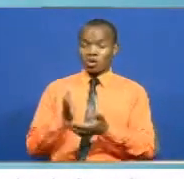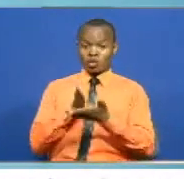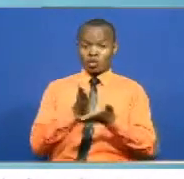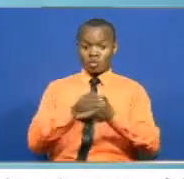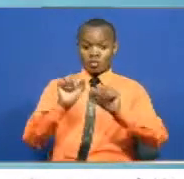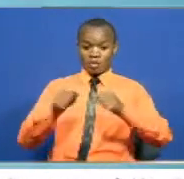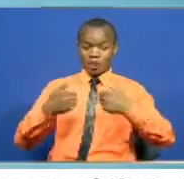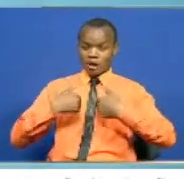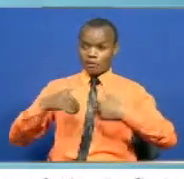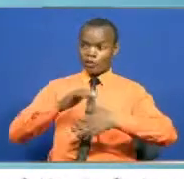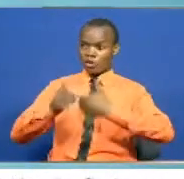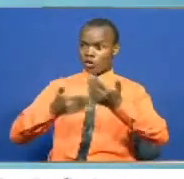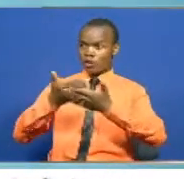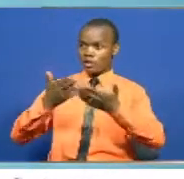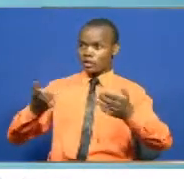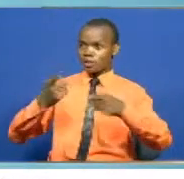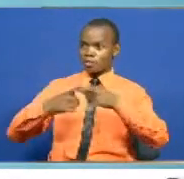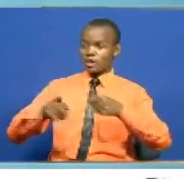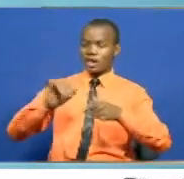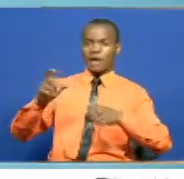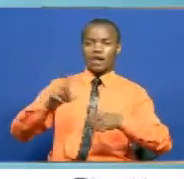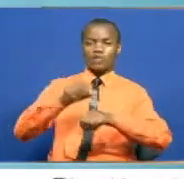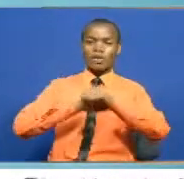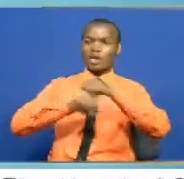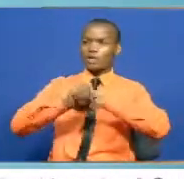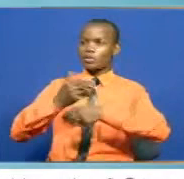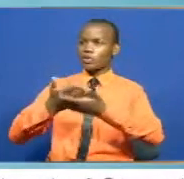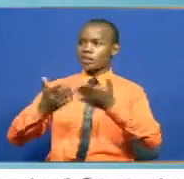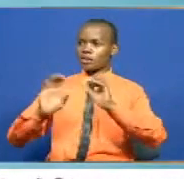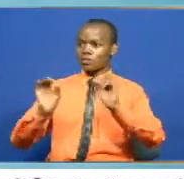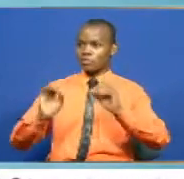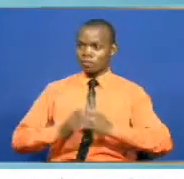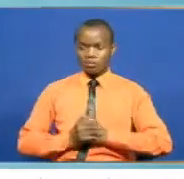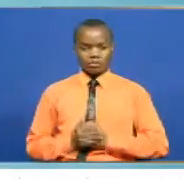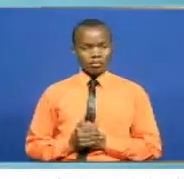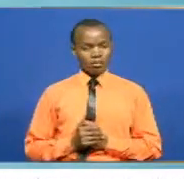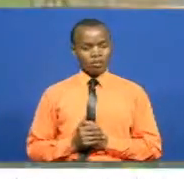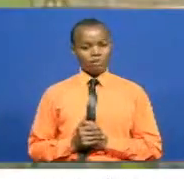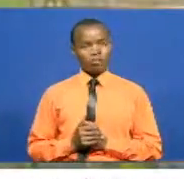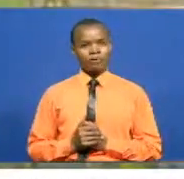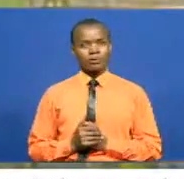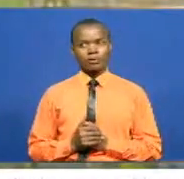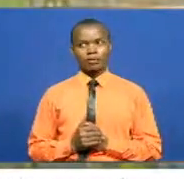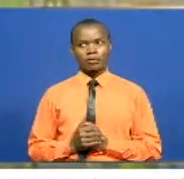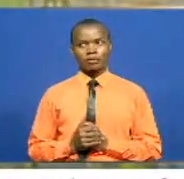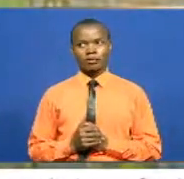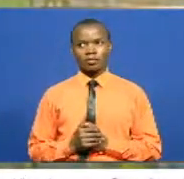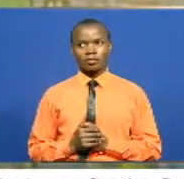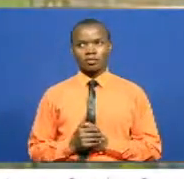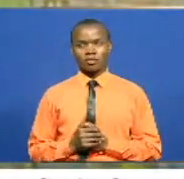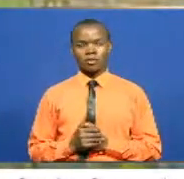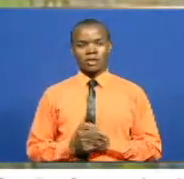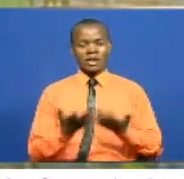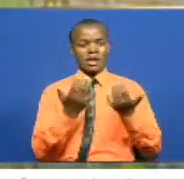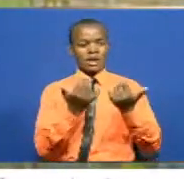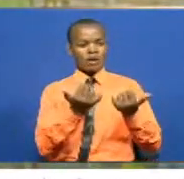have IQ, you're not doing anything. Now, Coach, let me come into another aspect of the game,